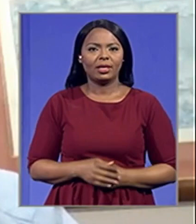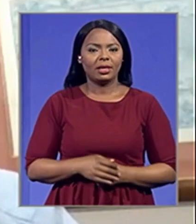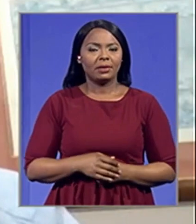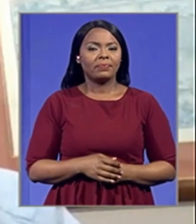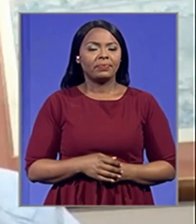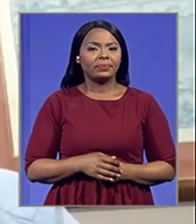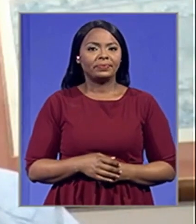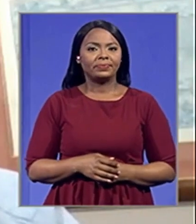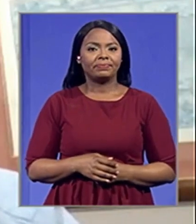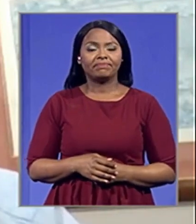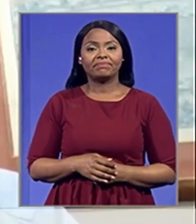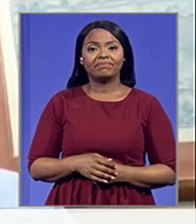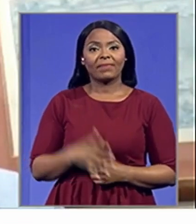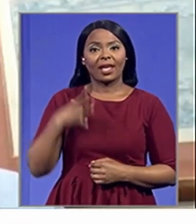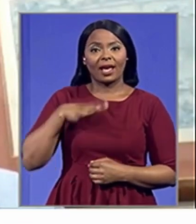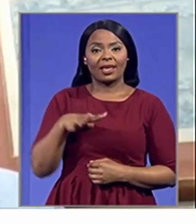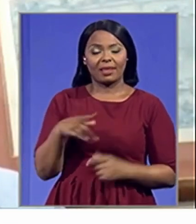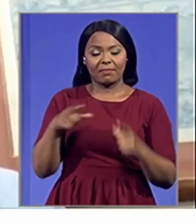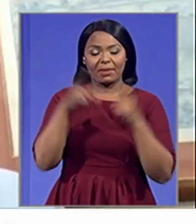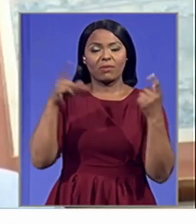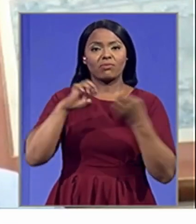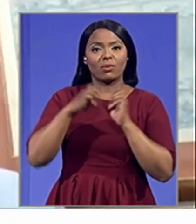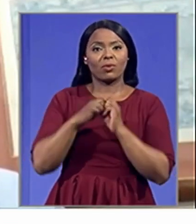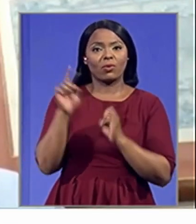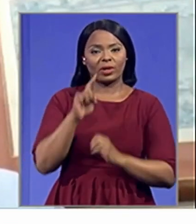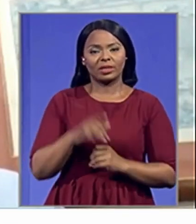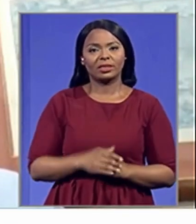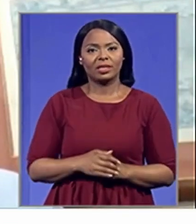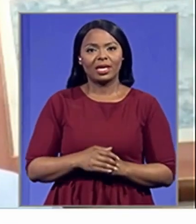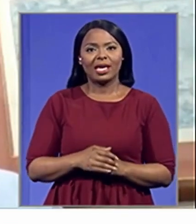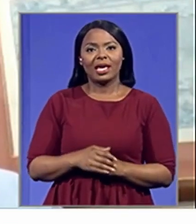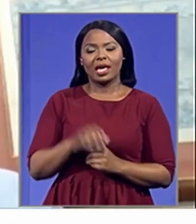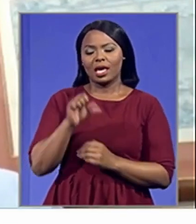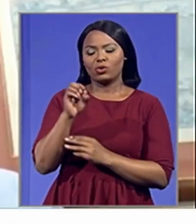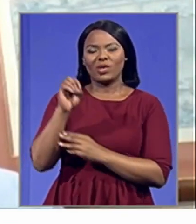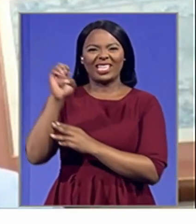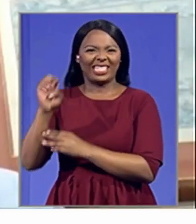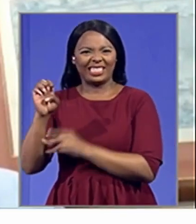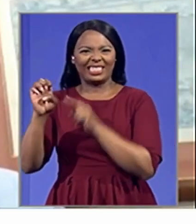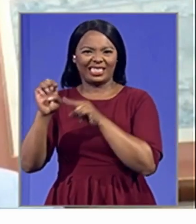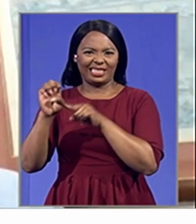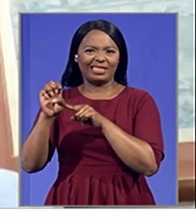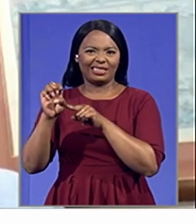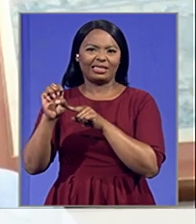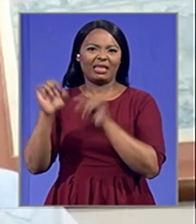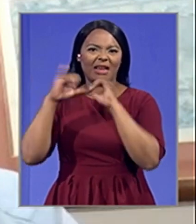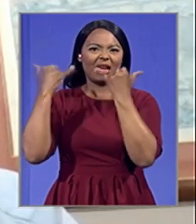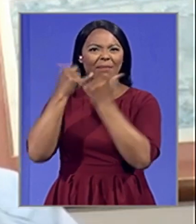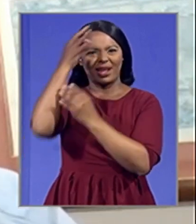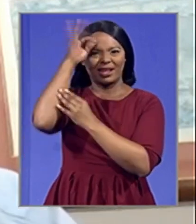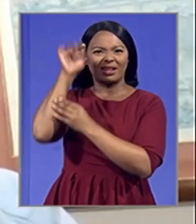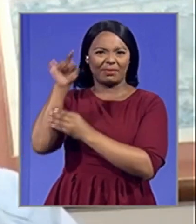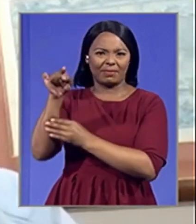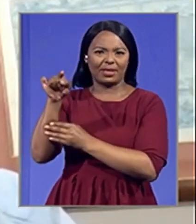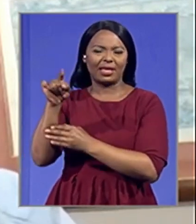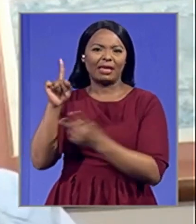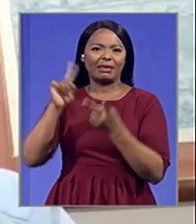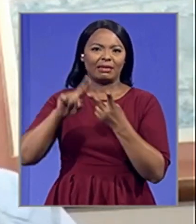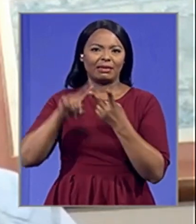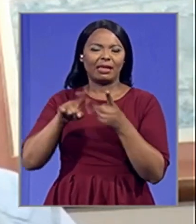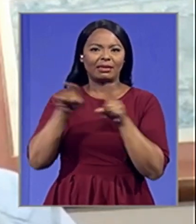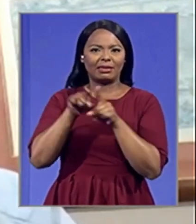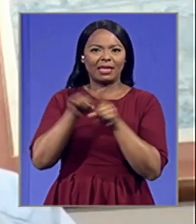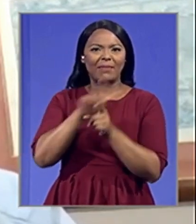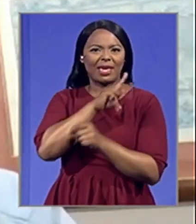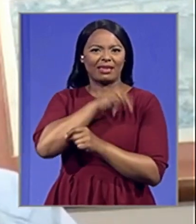that we're quite big this year is further support to a lot of the SOEs and also relief during the